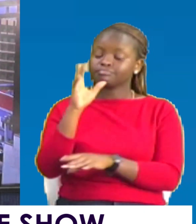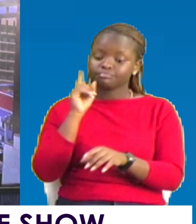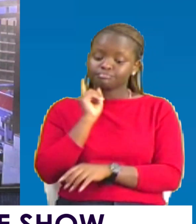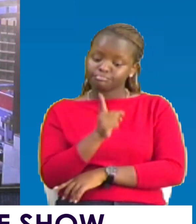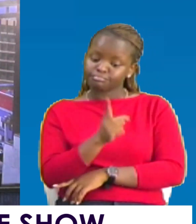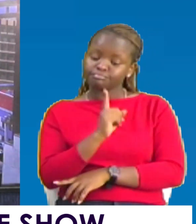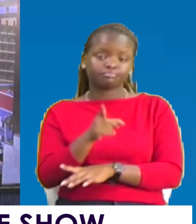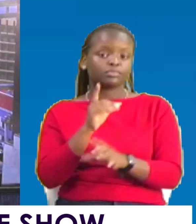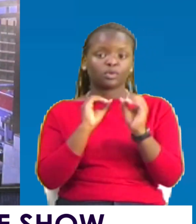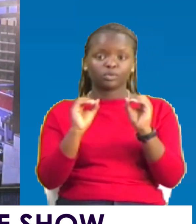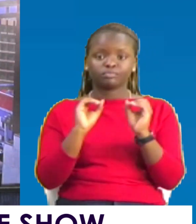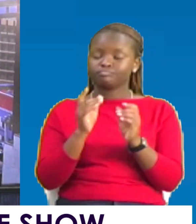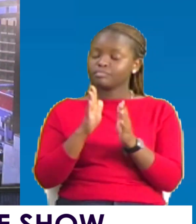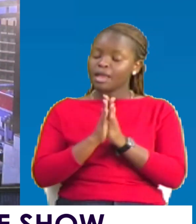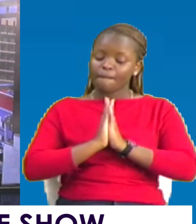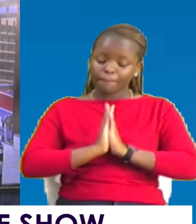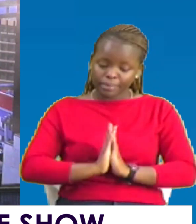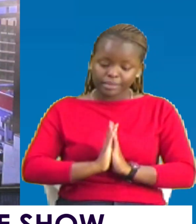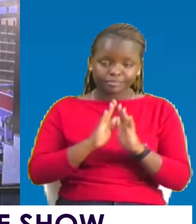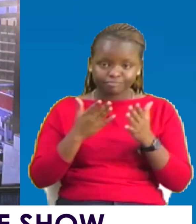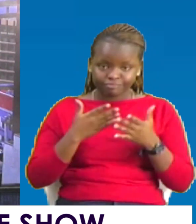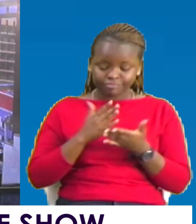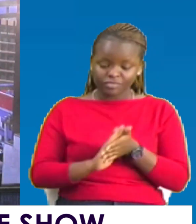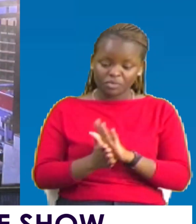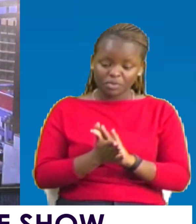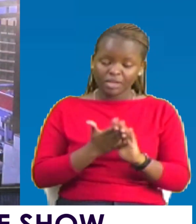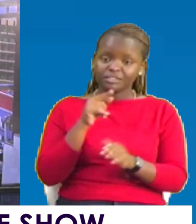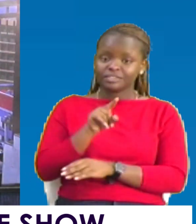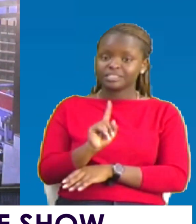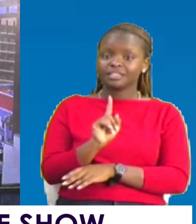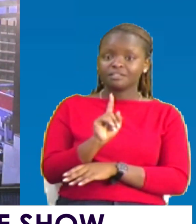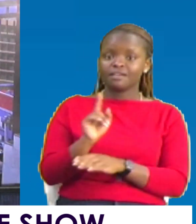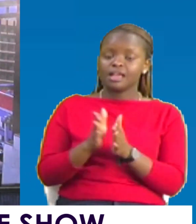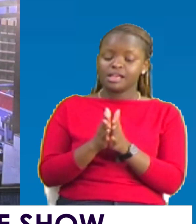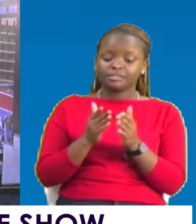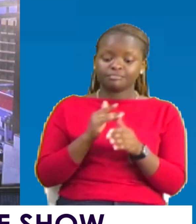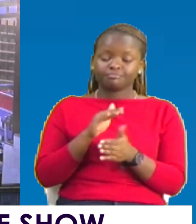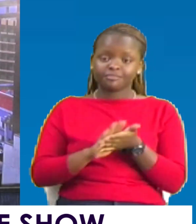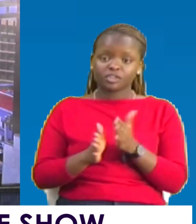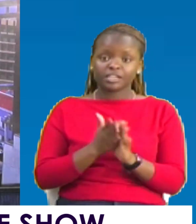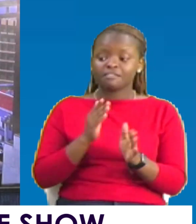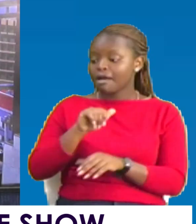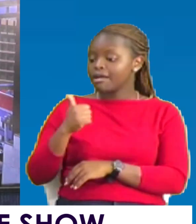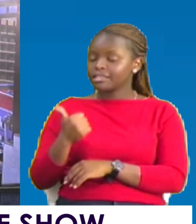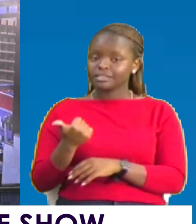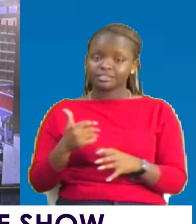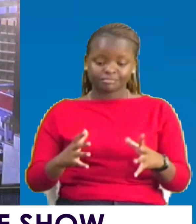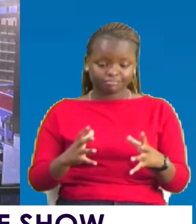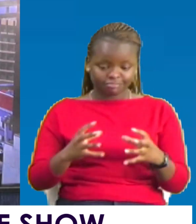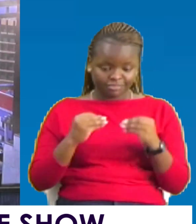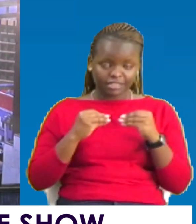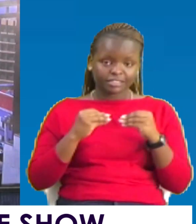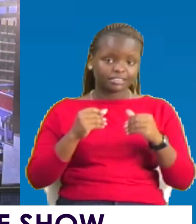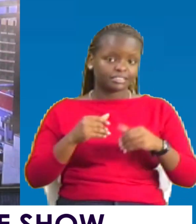pray and ask God for forgiveness, you let go, you forgive yourself and you forgive others, and then you gain the strength to move